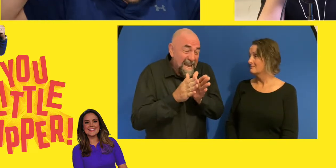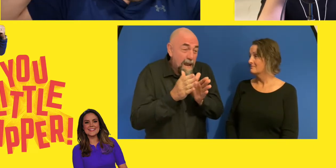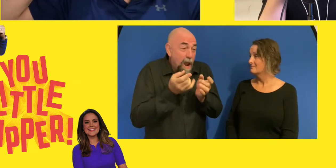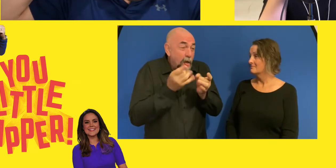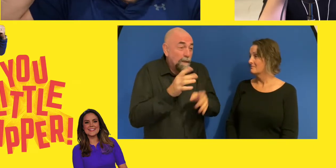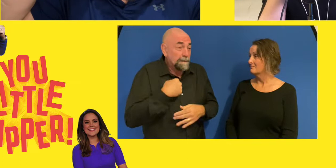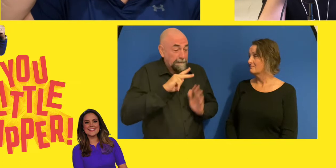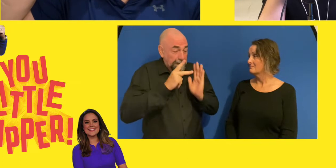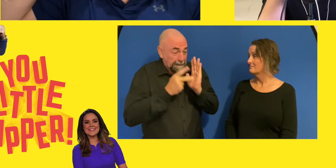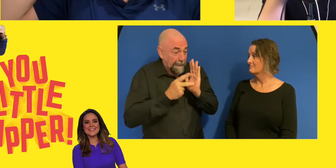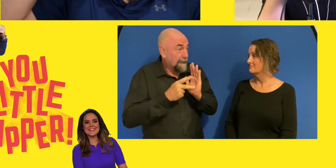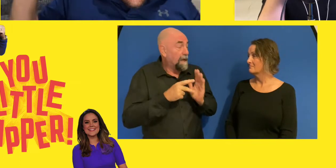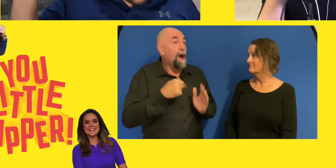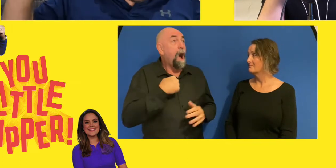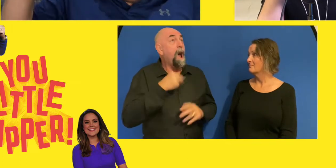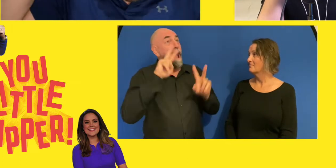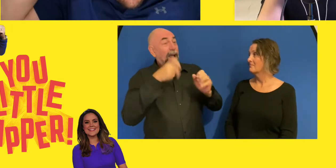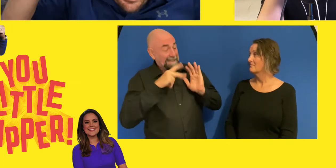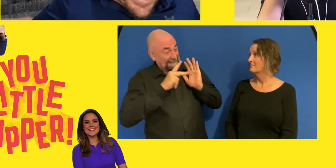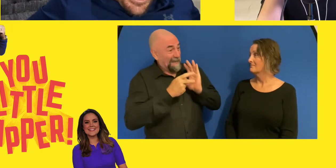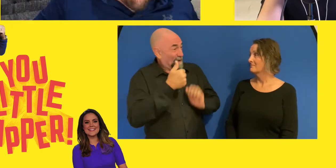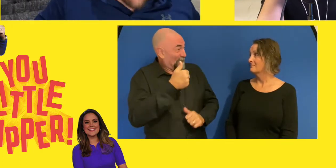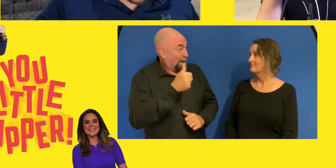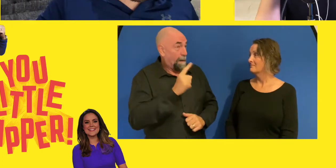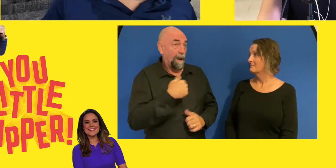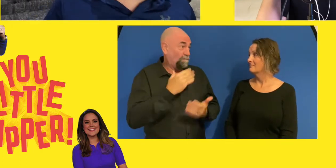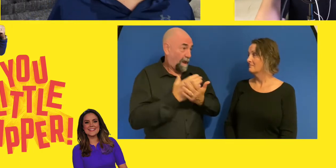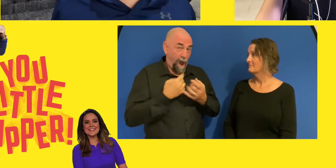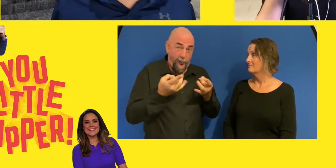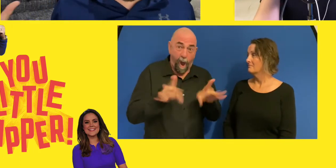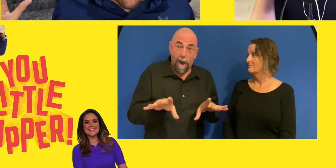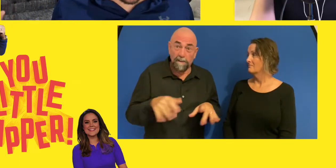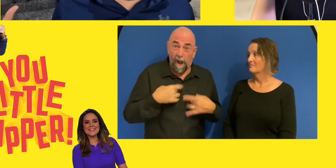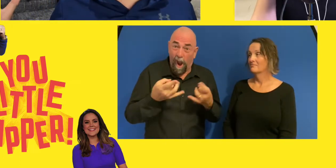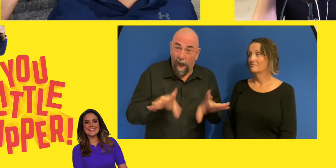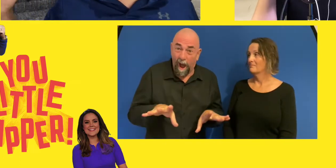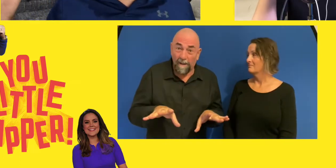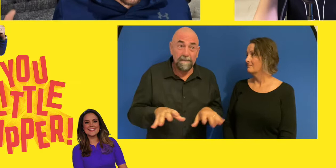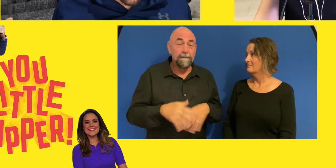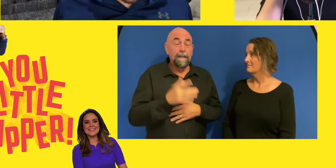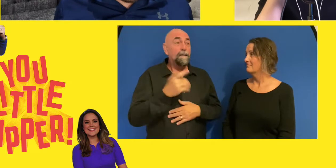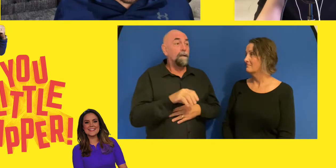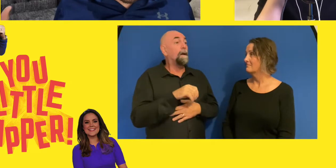know what? I don't even think of it as a second. I'm like, I lost a marathon by